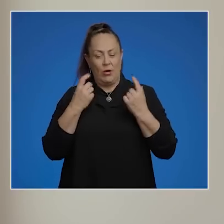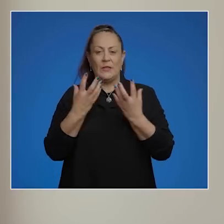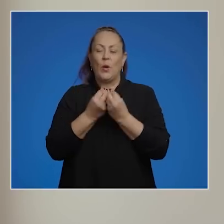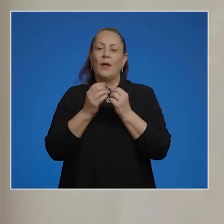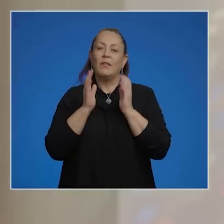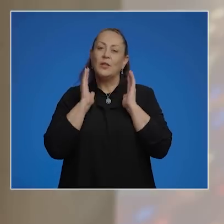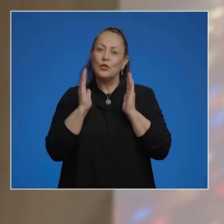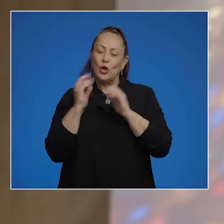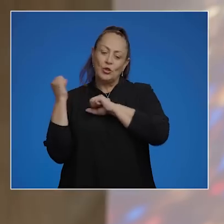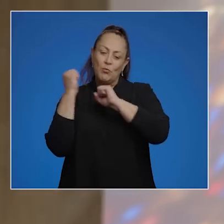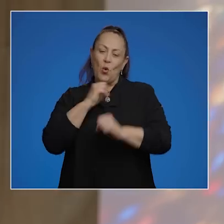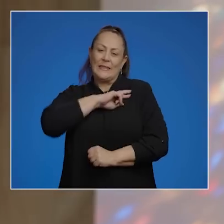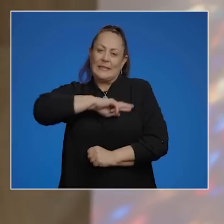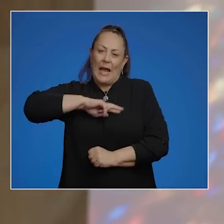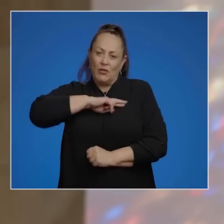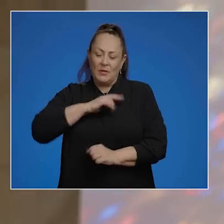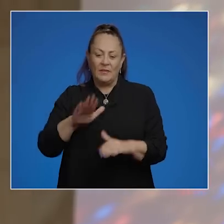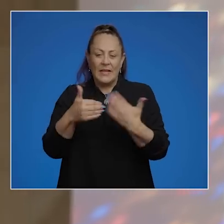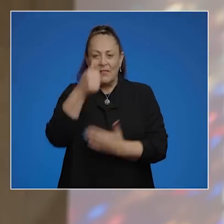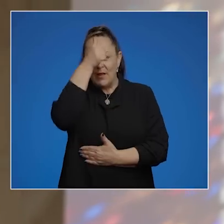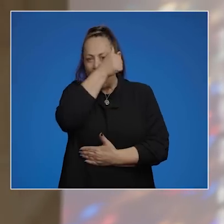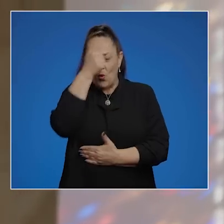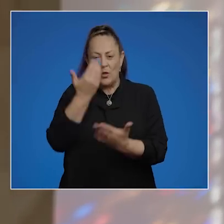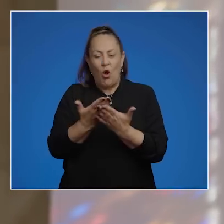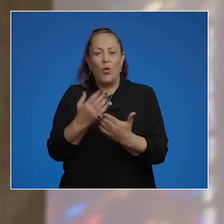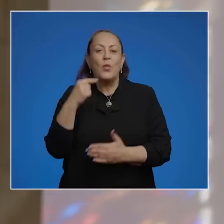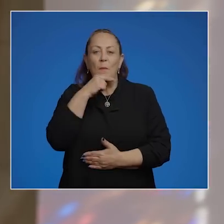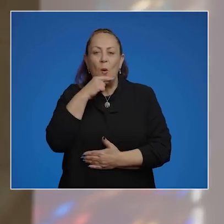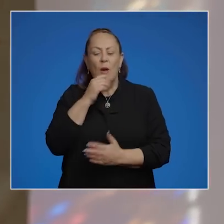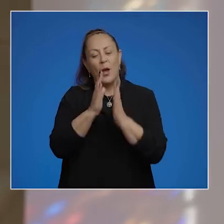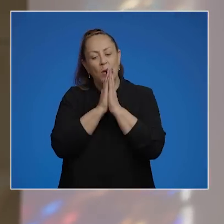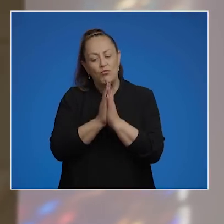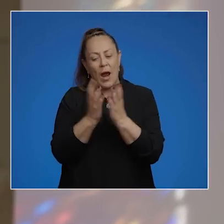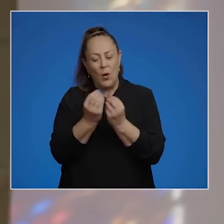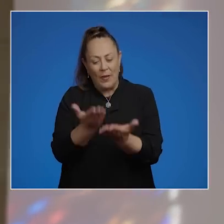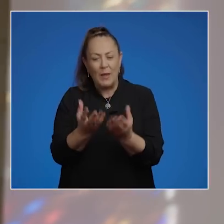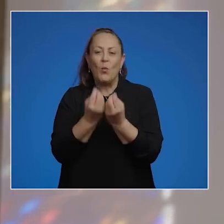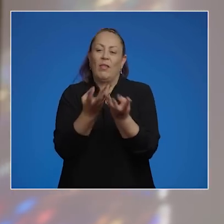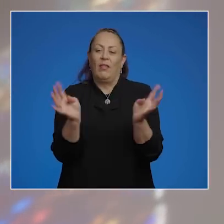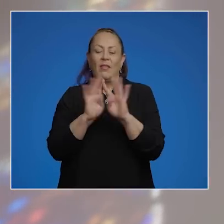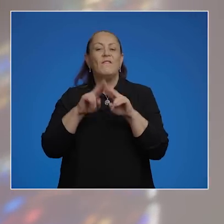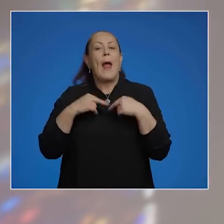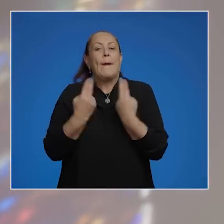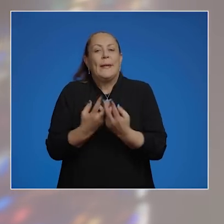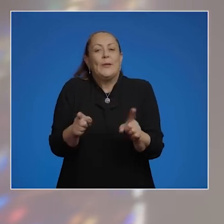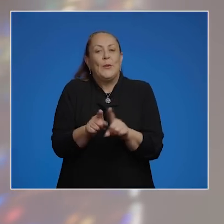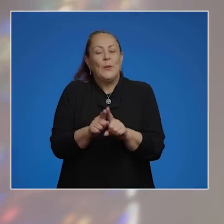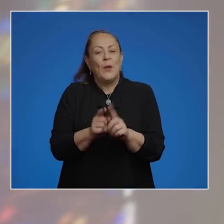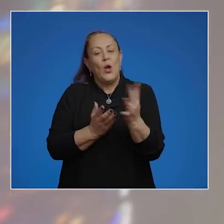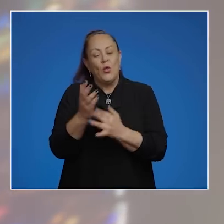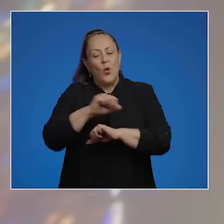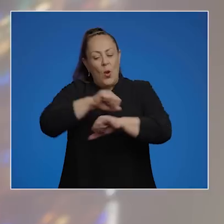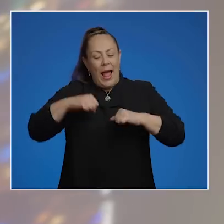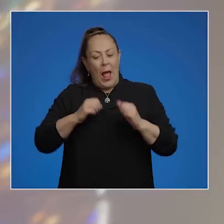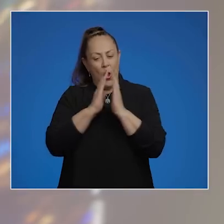sacraments with me. I anointed the little boy, and we prayed with him and with the family. And in that prayer, I really